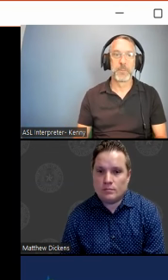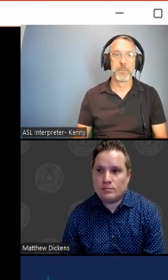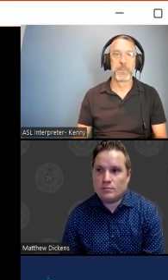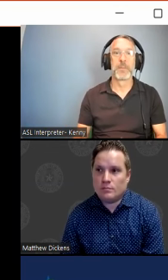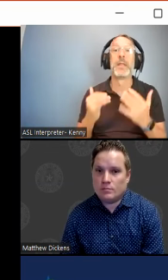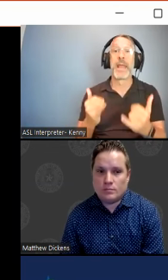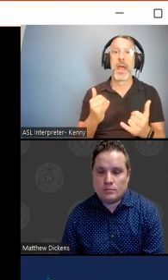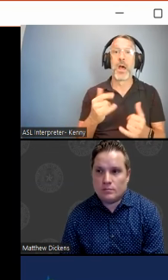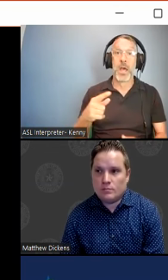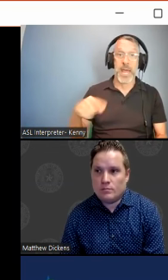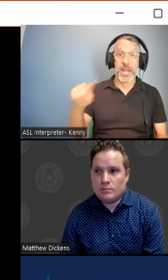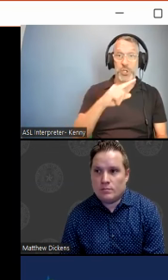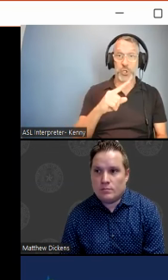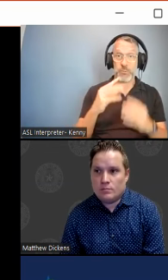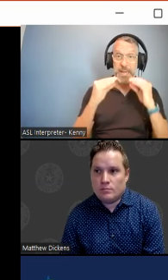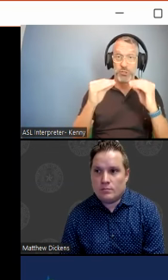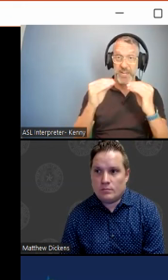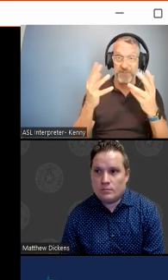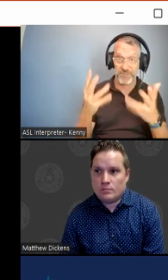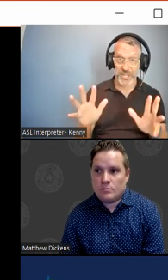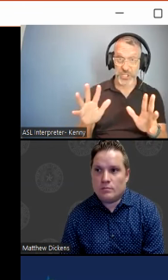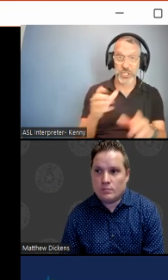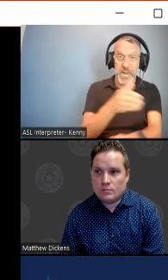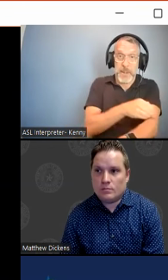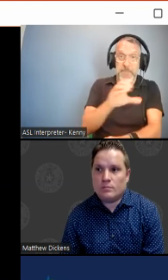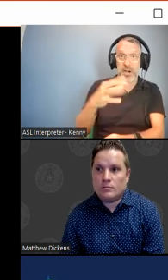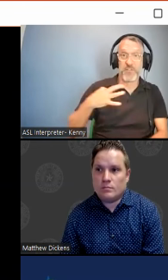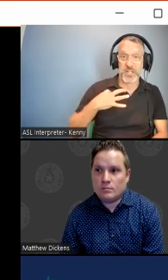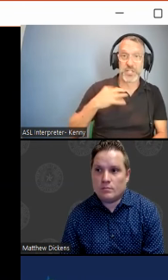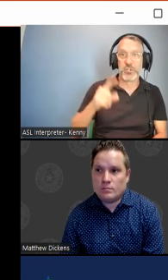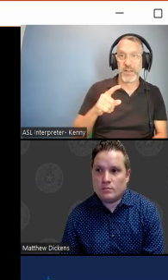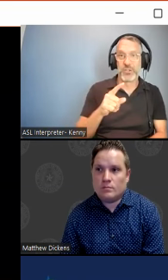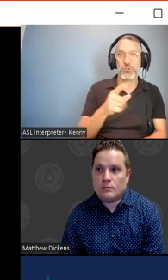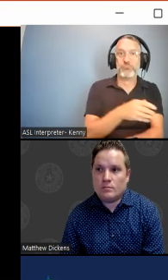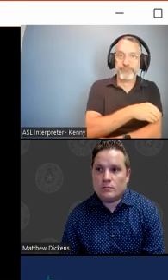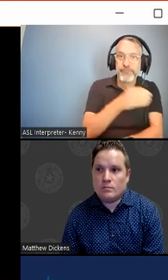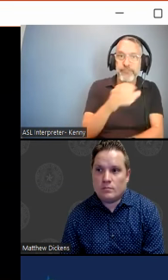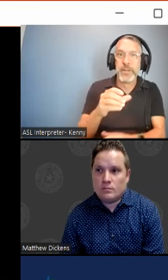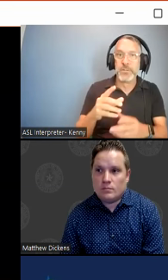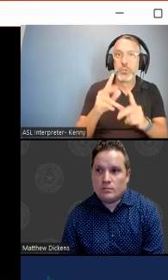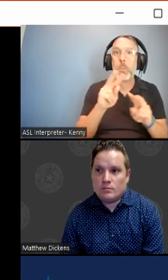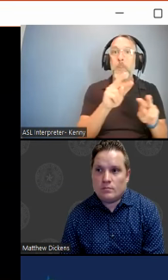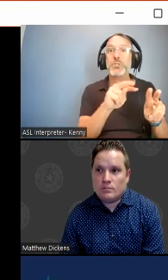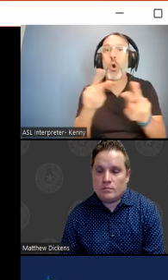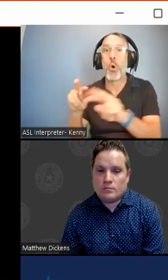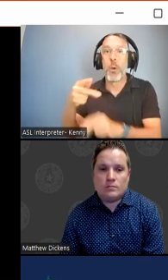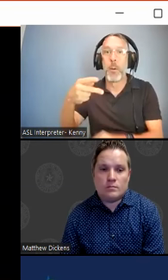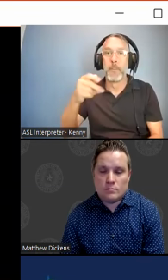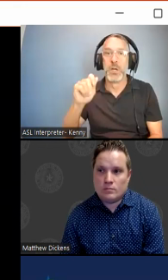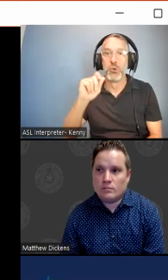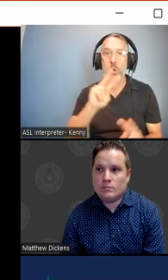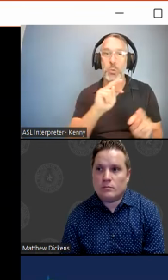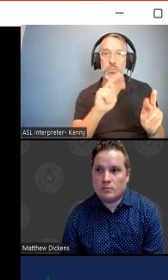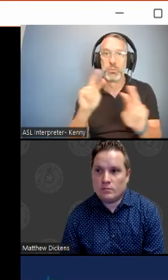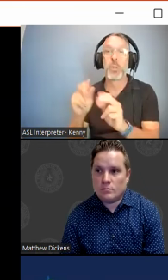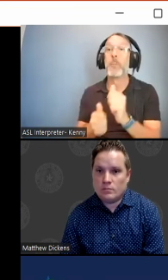Now, after you educate and empower your volunteers, you have to equip them to patrol. The most important